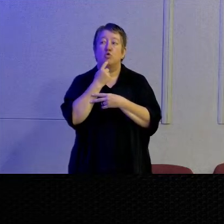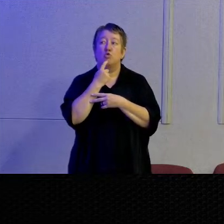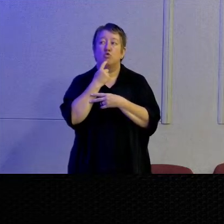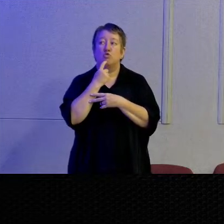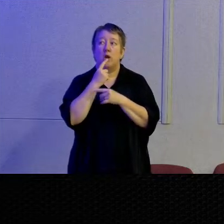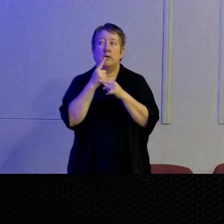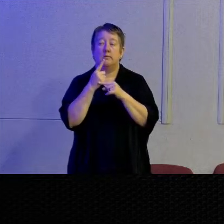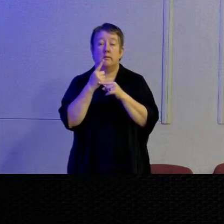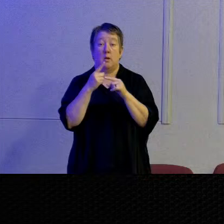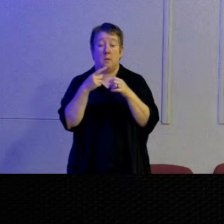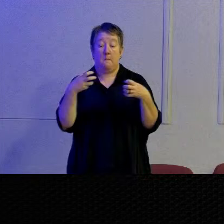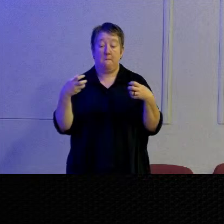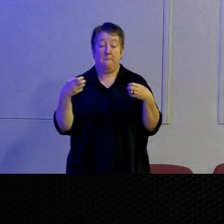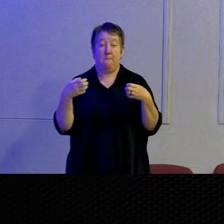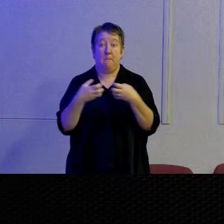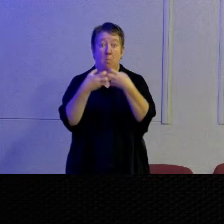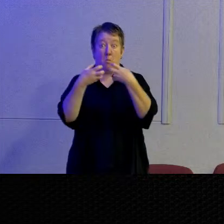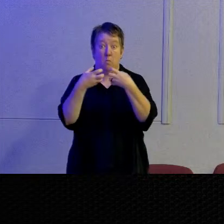a collision.